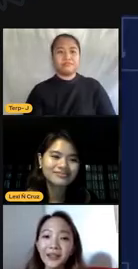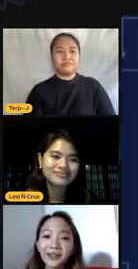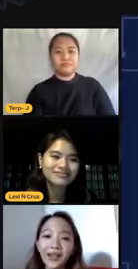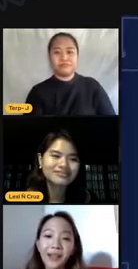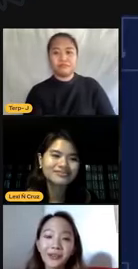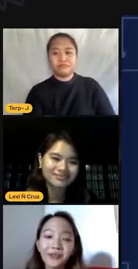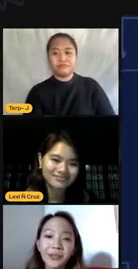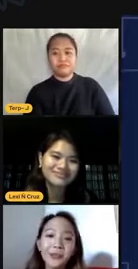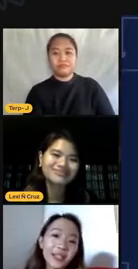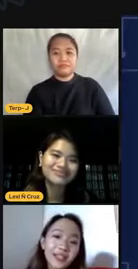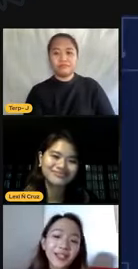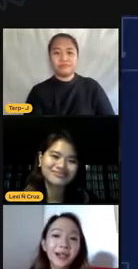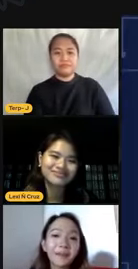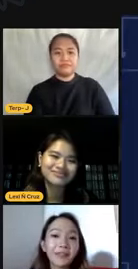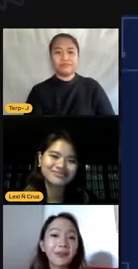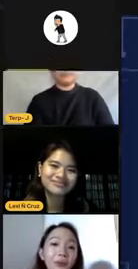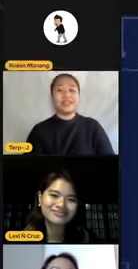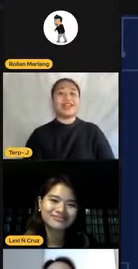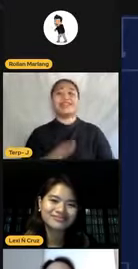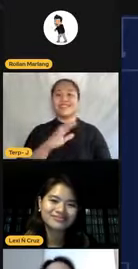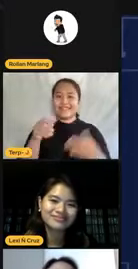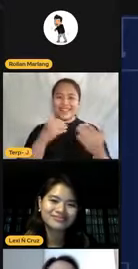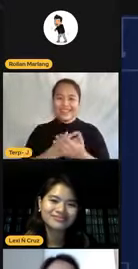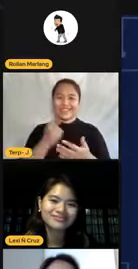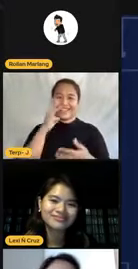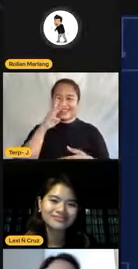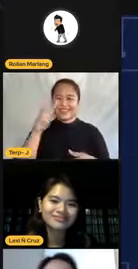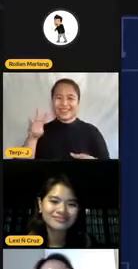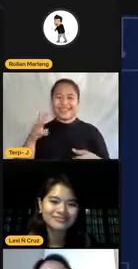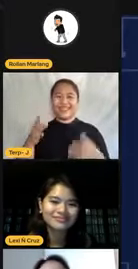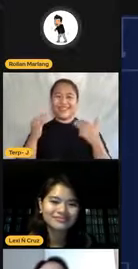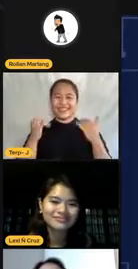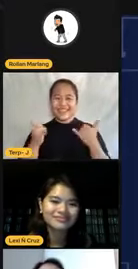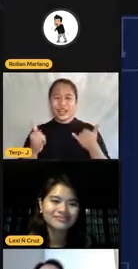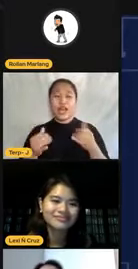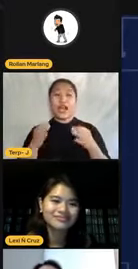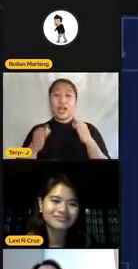All right, so for our viewers, if you want to avail the